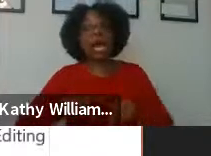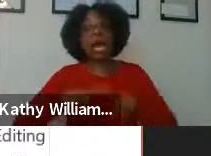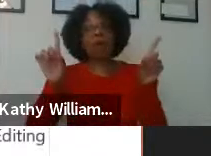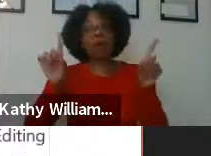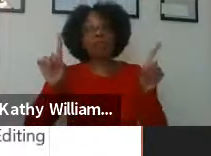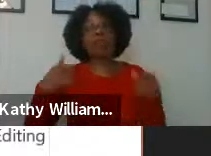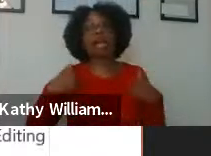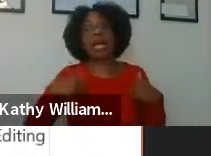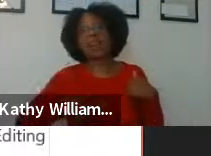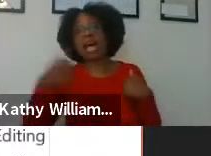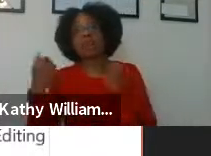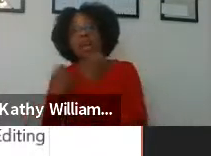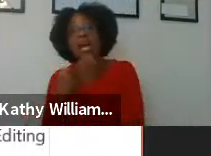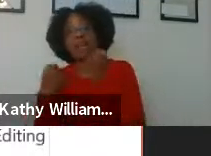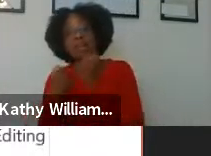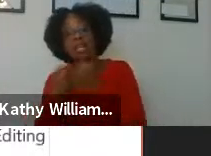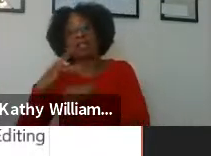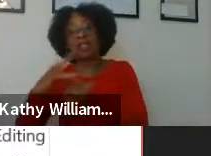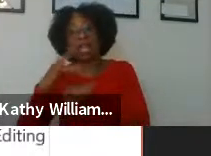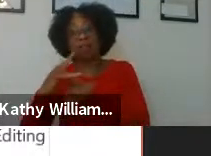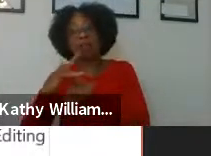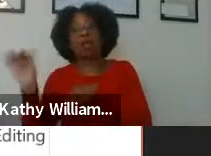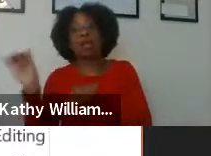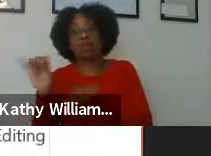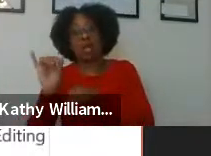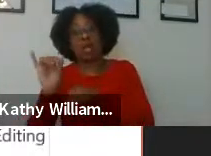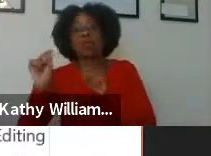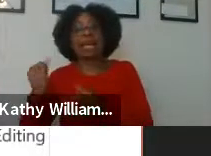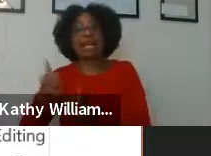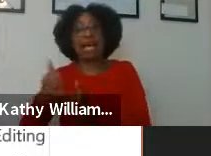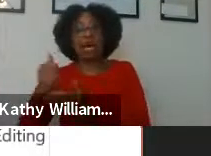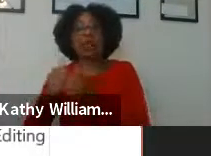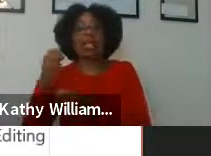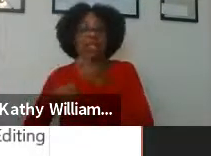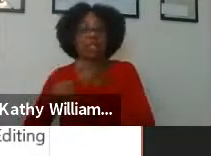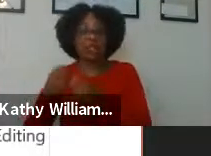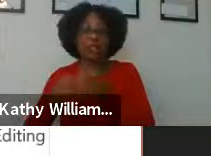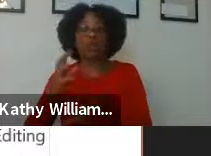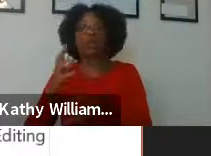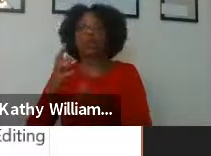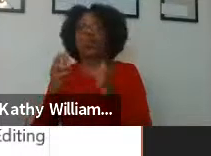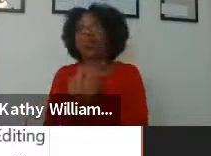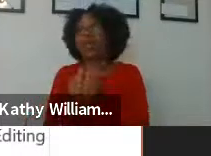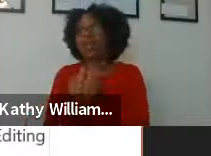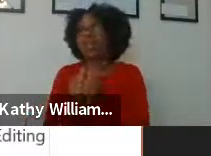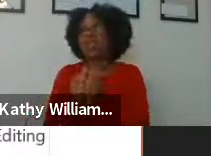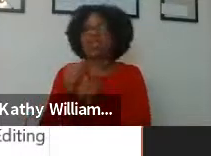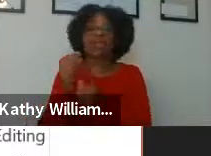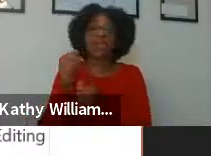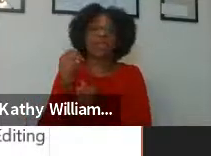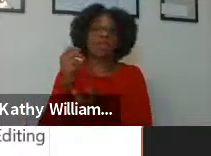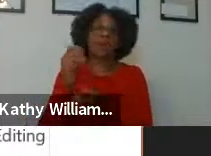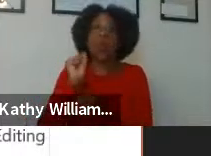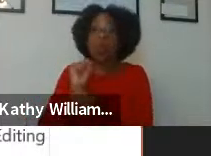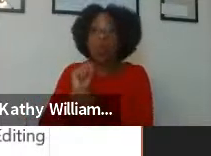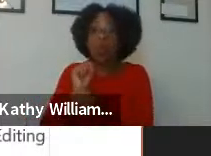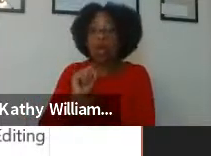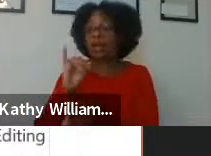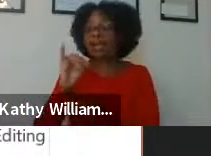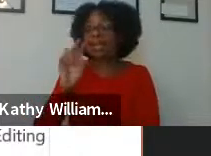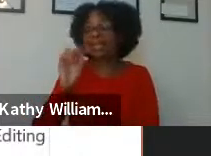available as well that can help with issues involved with work incentives